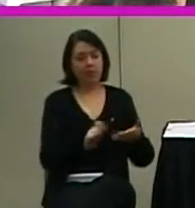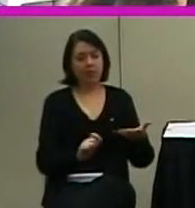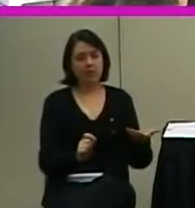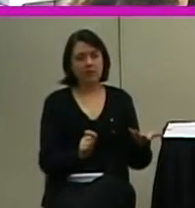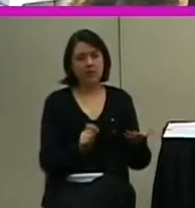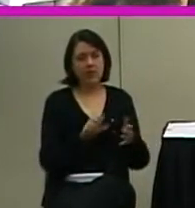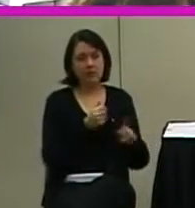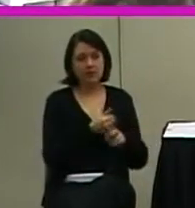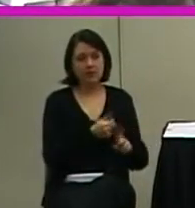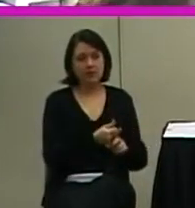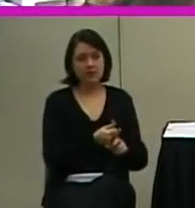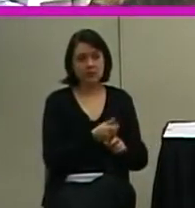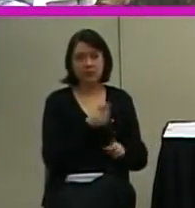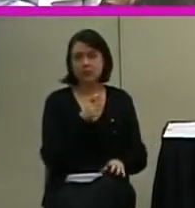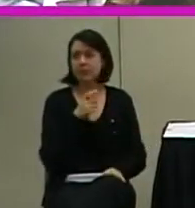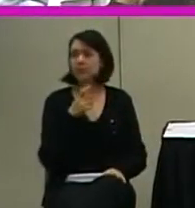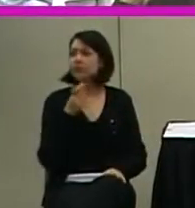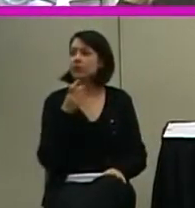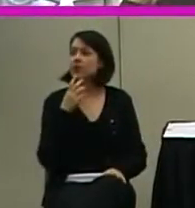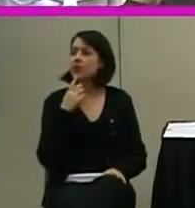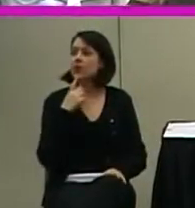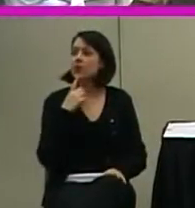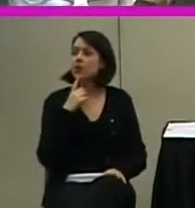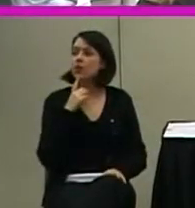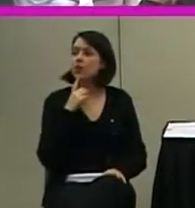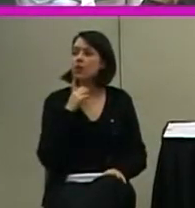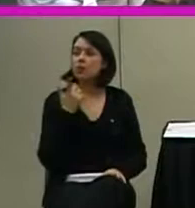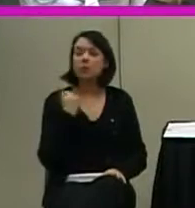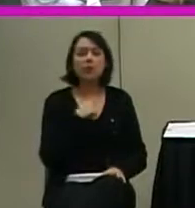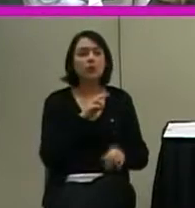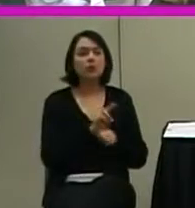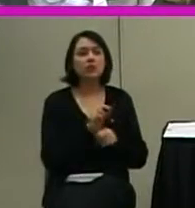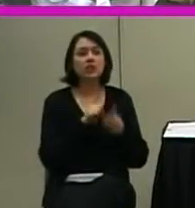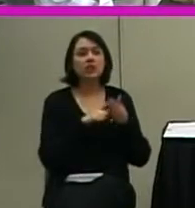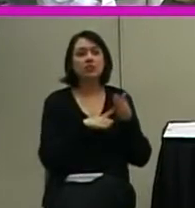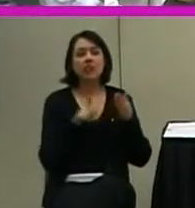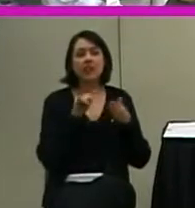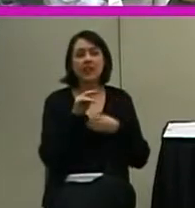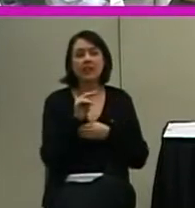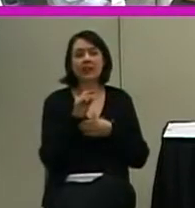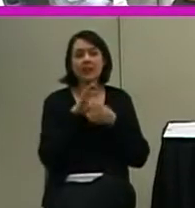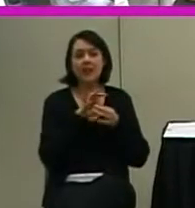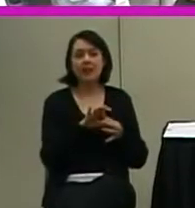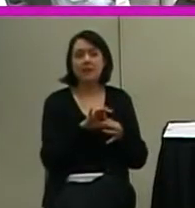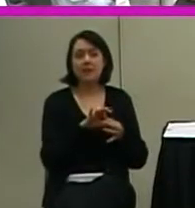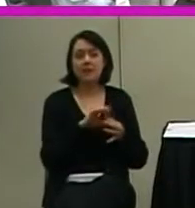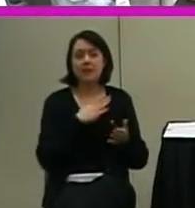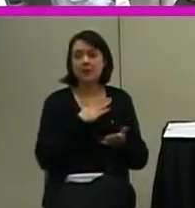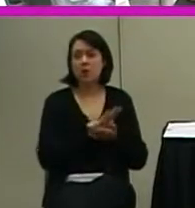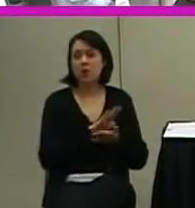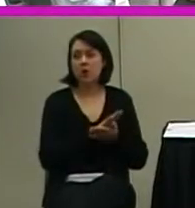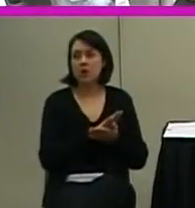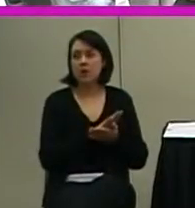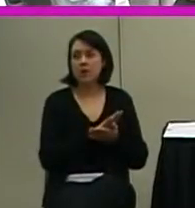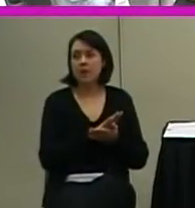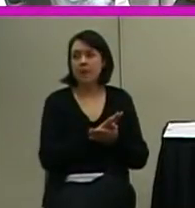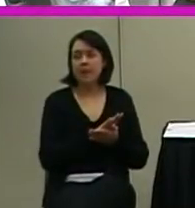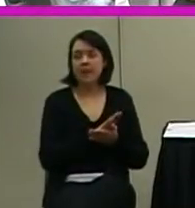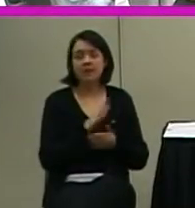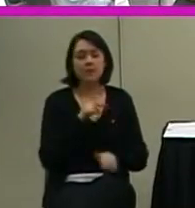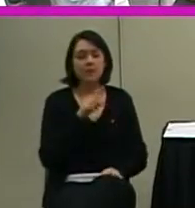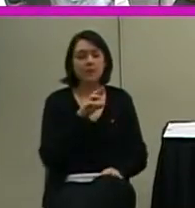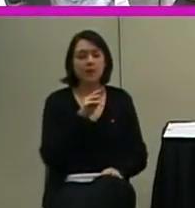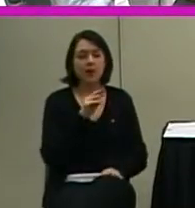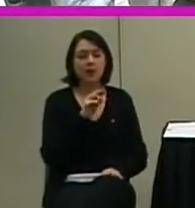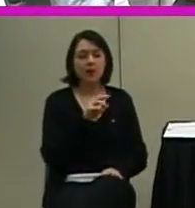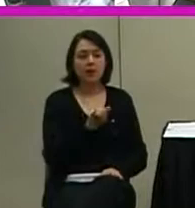work. Right. We use, we call it Check and Connect at our school. Same thing. Yeah. And it's a primary school, so